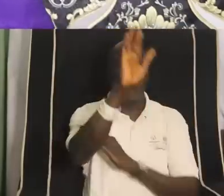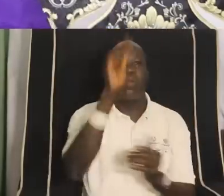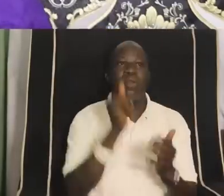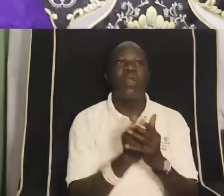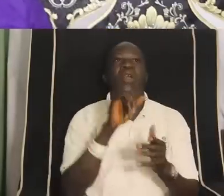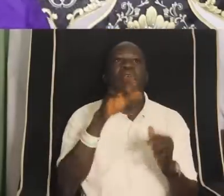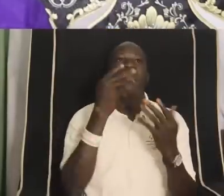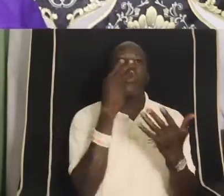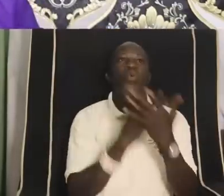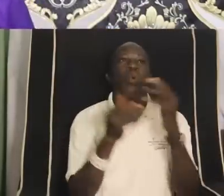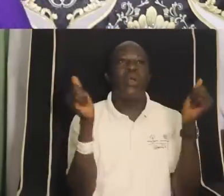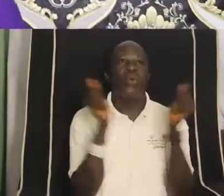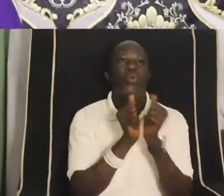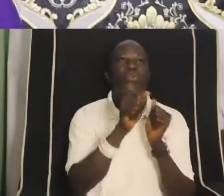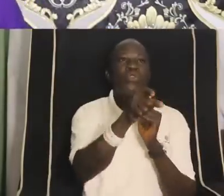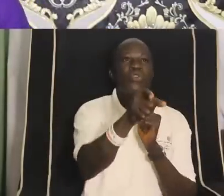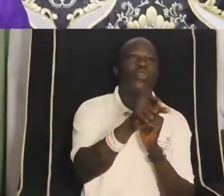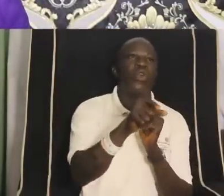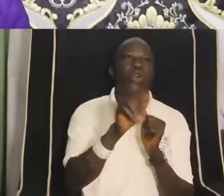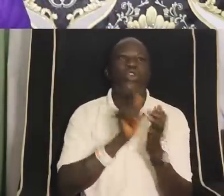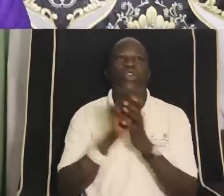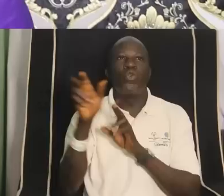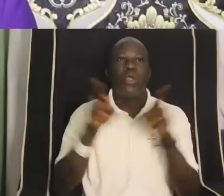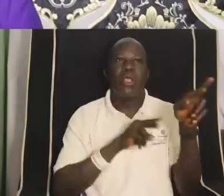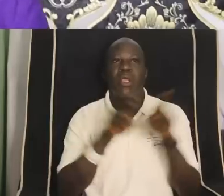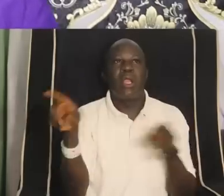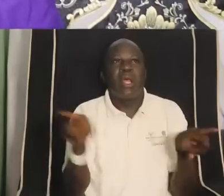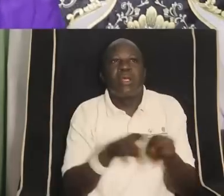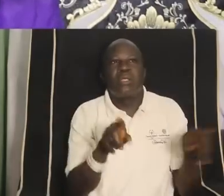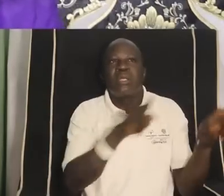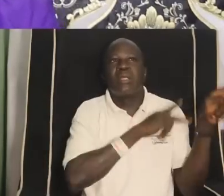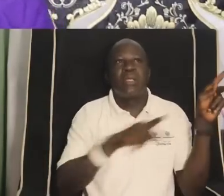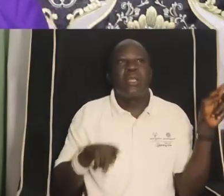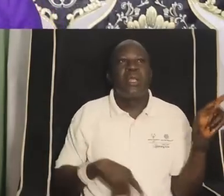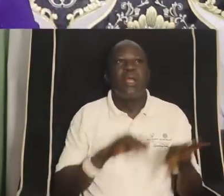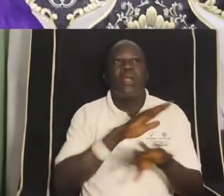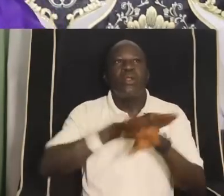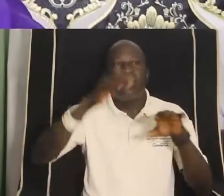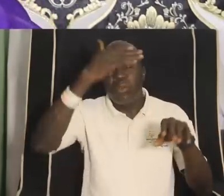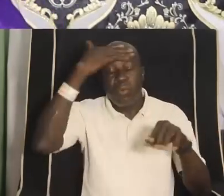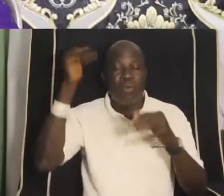Amen. Ye be dara fun. Amen. Wa de se bi oba. Amen.